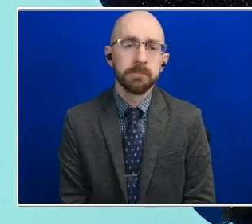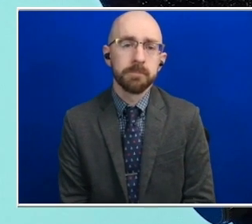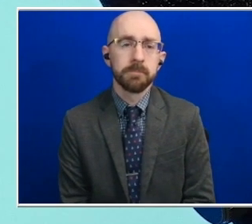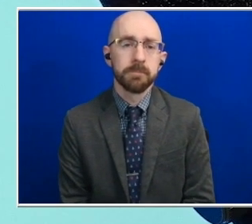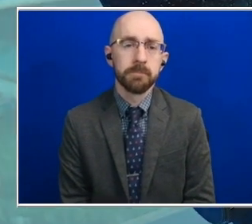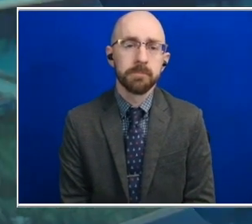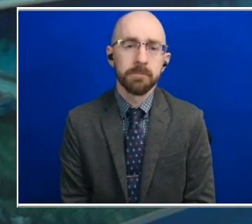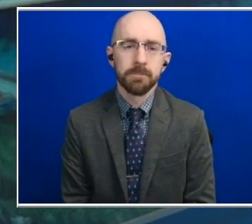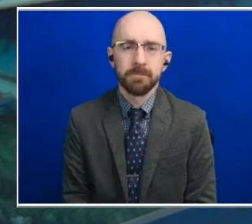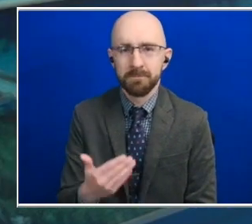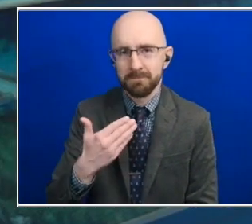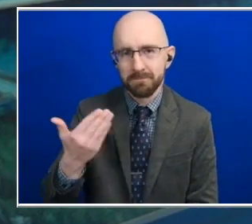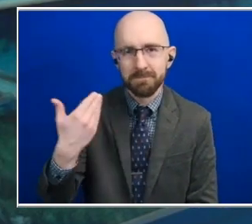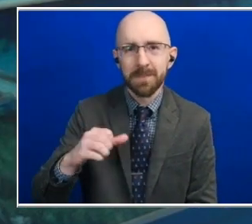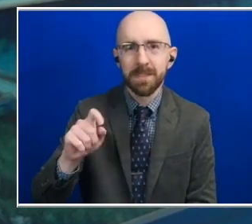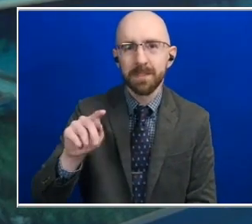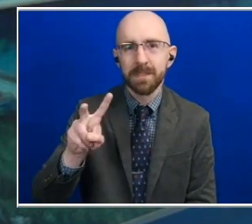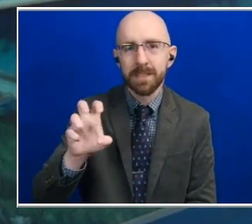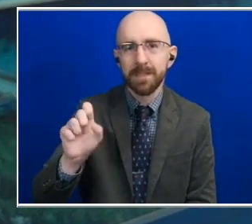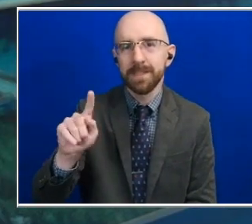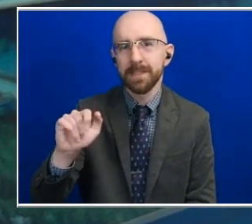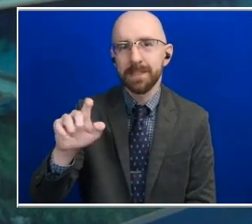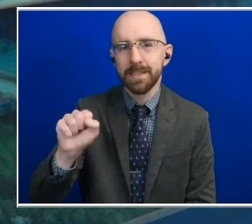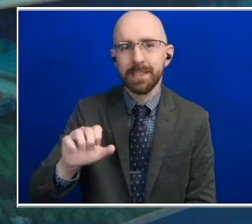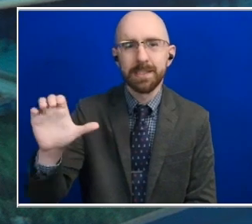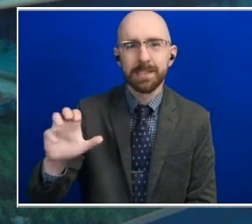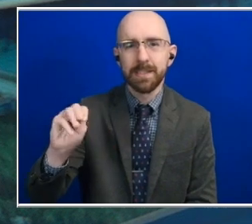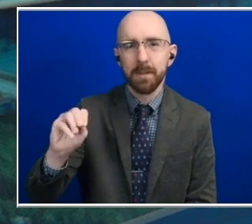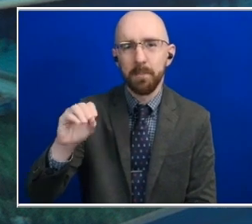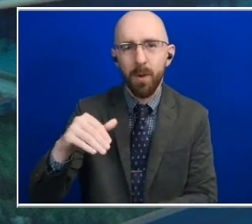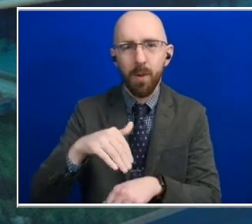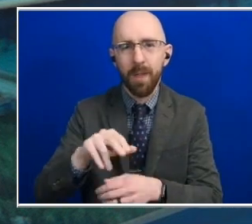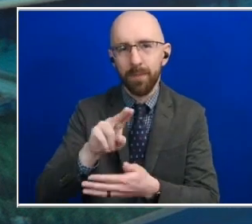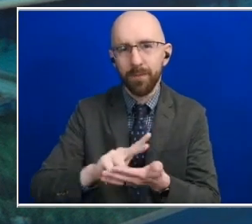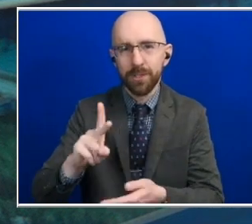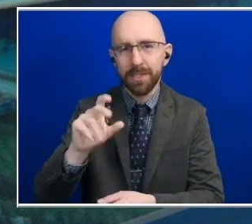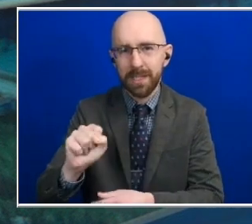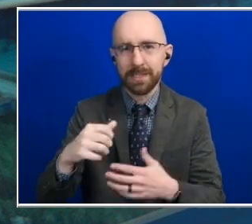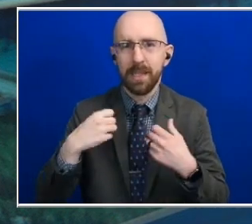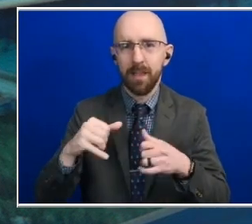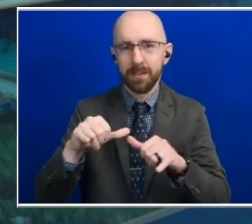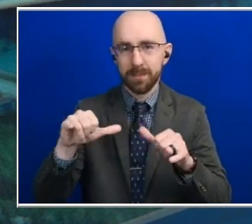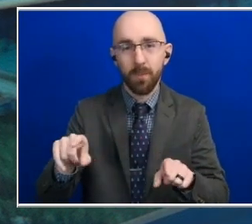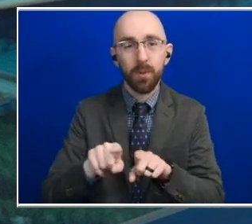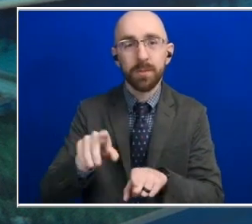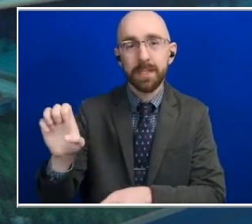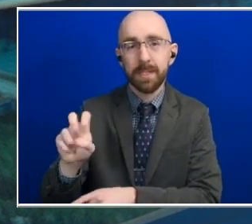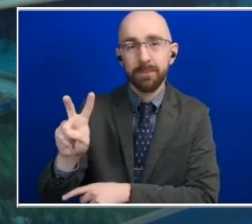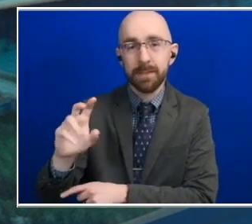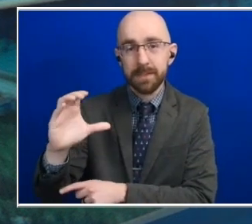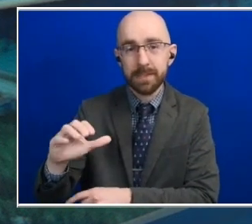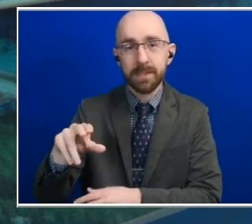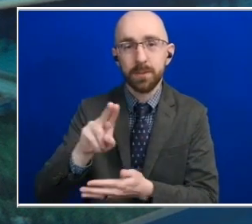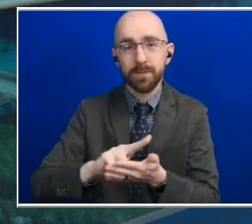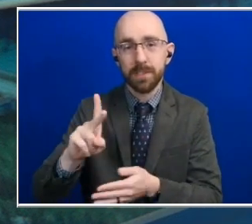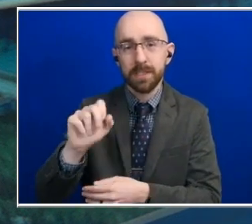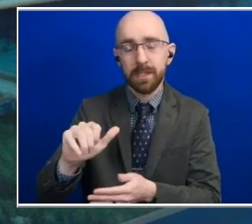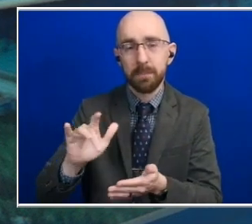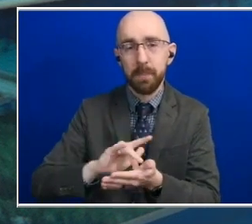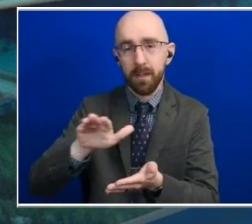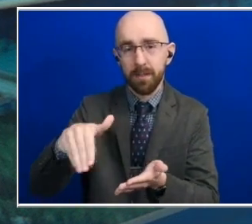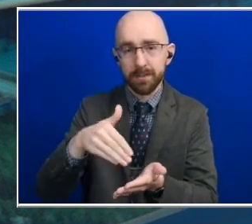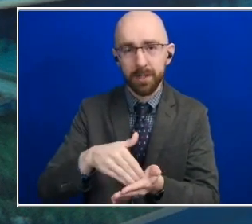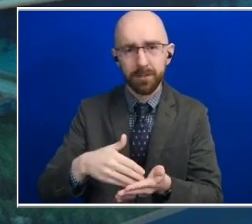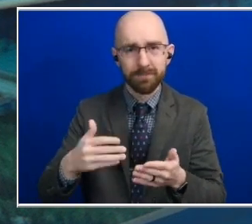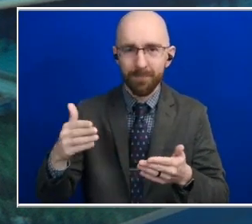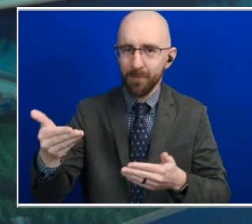Good morning. I'm Dr. Stites, Chief Medical Officer here at the University of Kansas Health System and Executive Vice Chancellor at the University of Kansas Medical Center. Welcome back